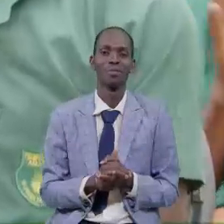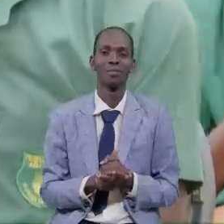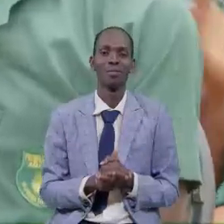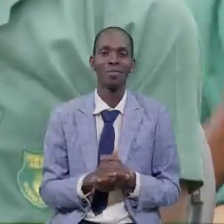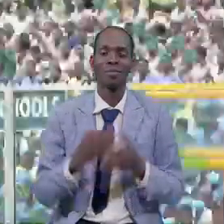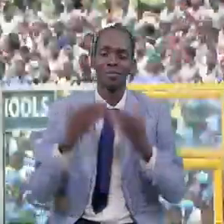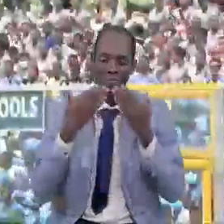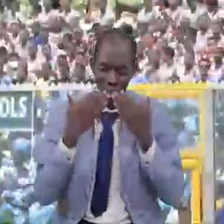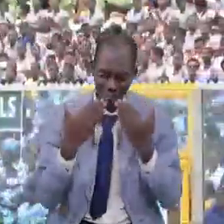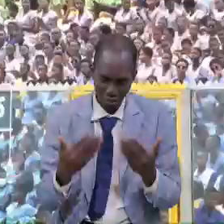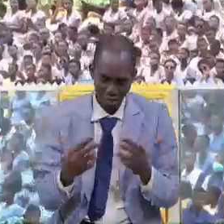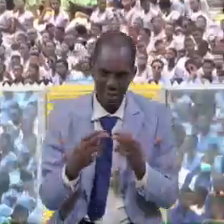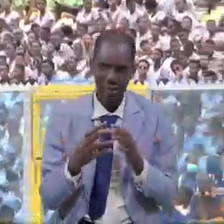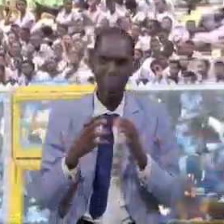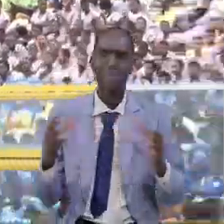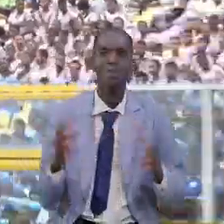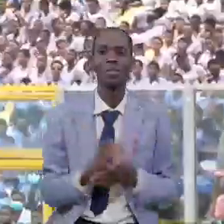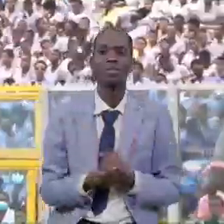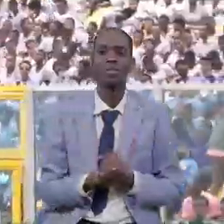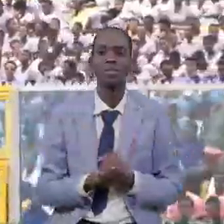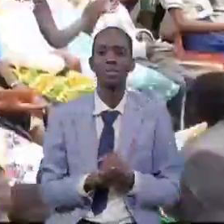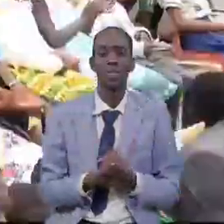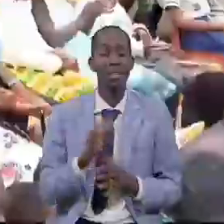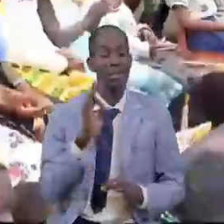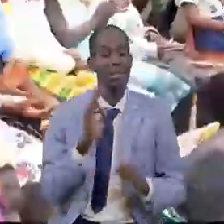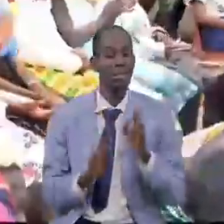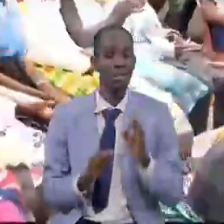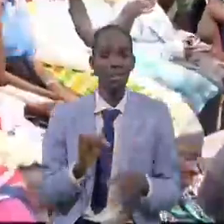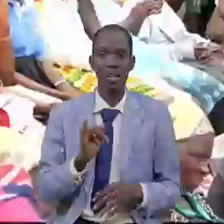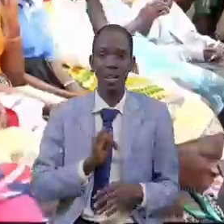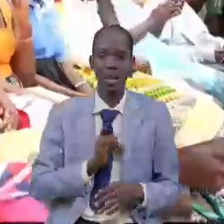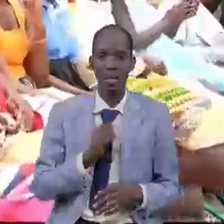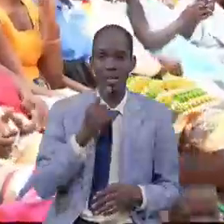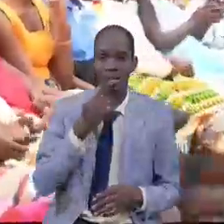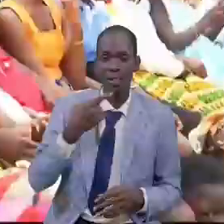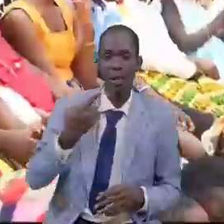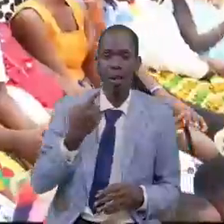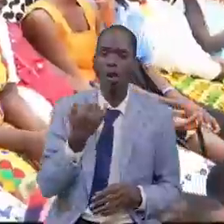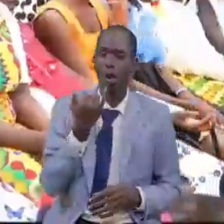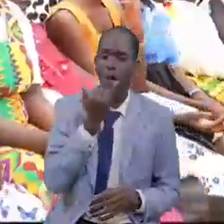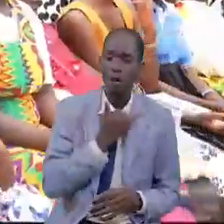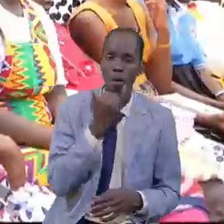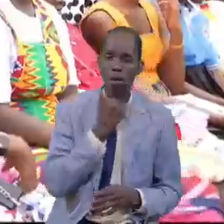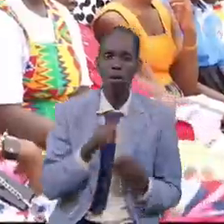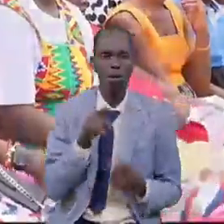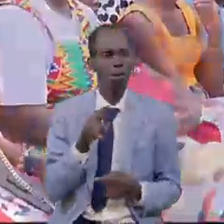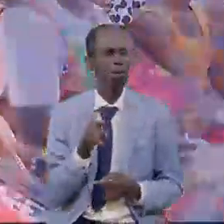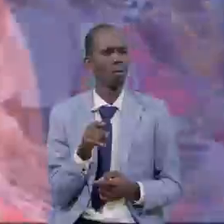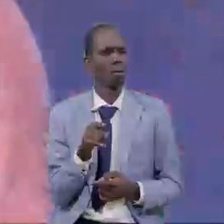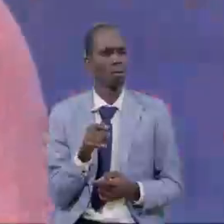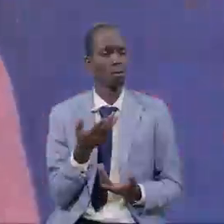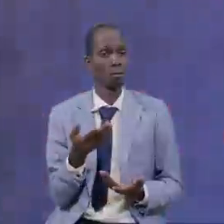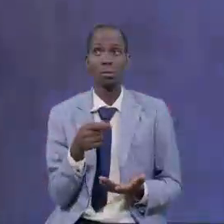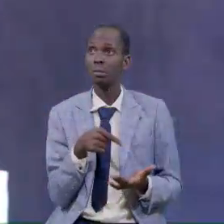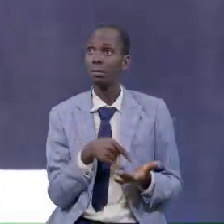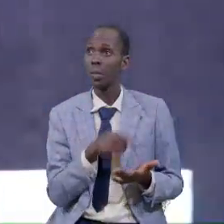much. If I speak naughty to you, you say, so this is the way this man